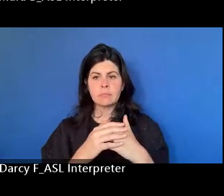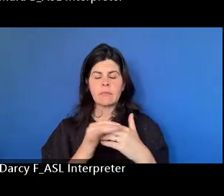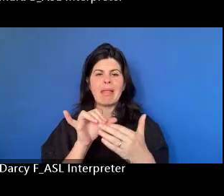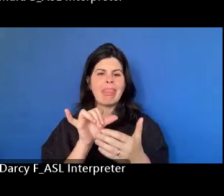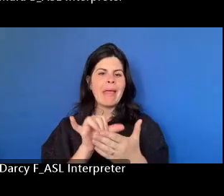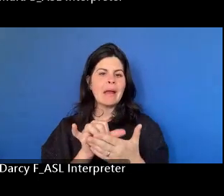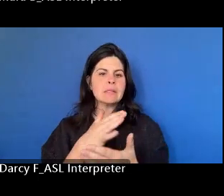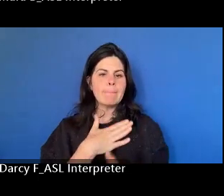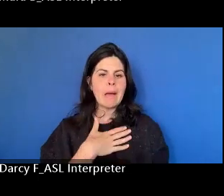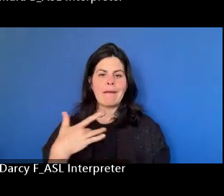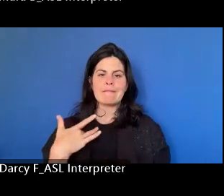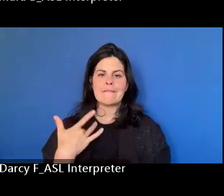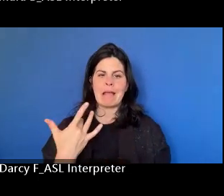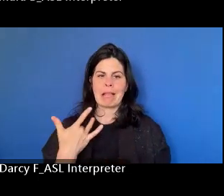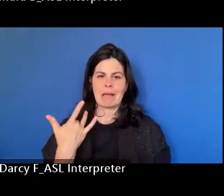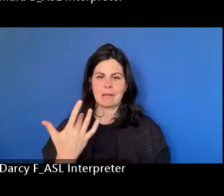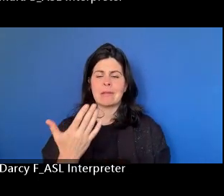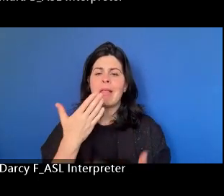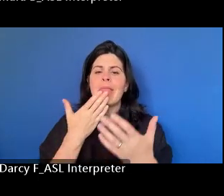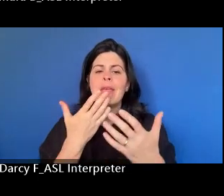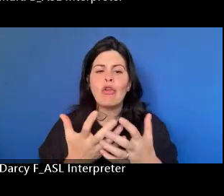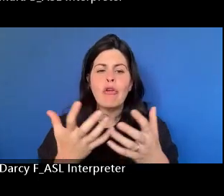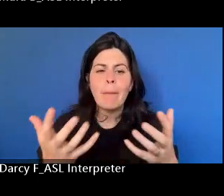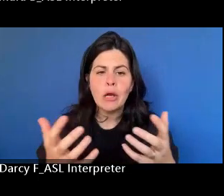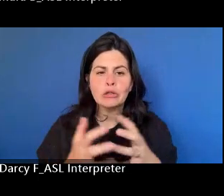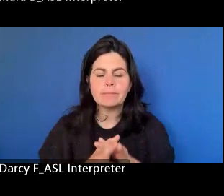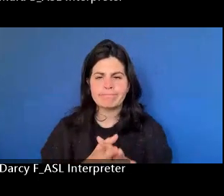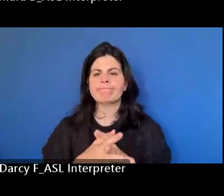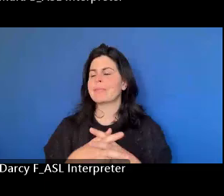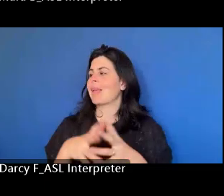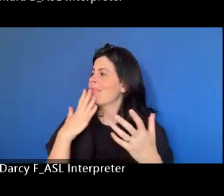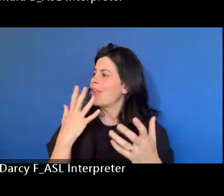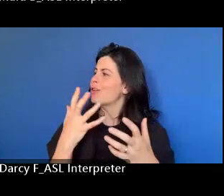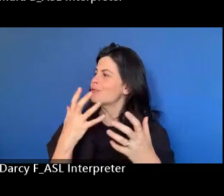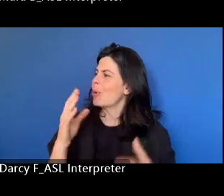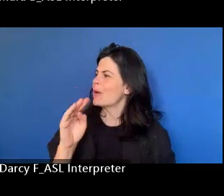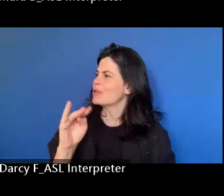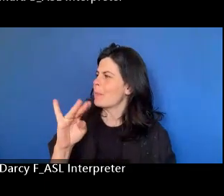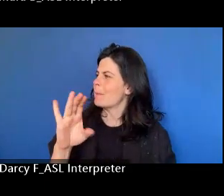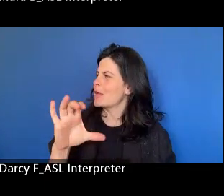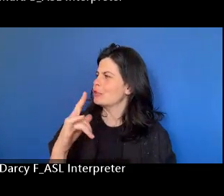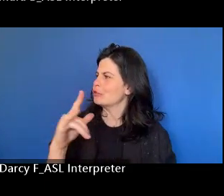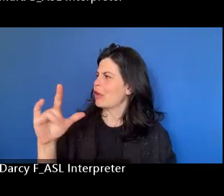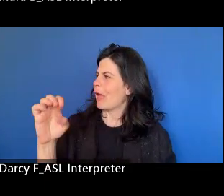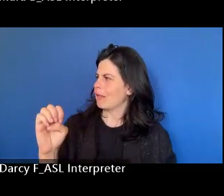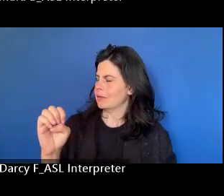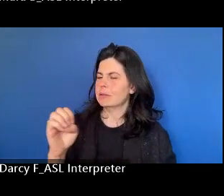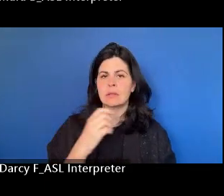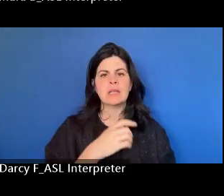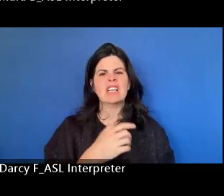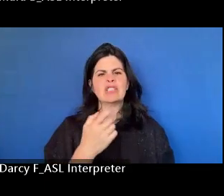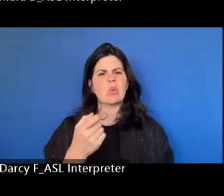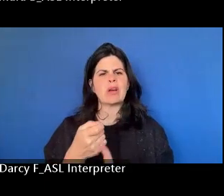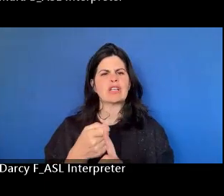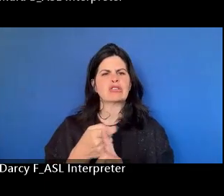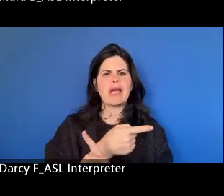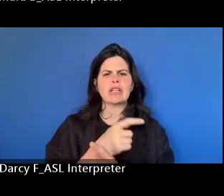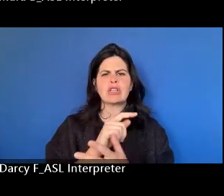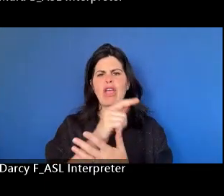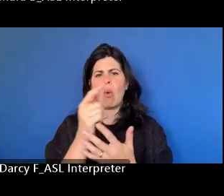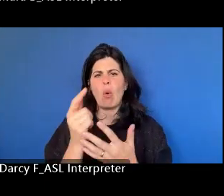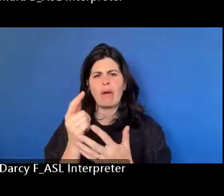feeling. And thank you very much. Yeah, thank you so much, Michelle. All right, we're going to go a little bit out of order. I see a